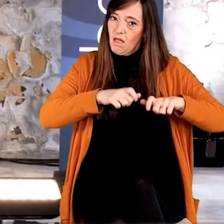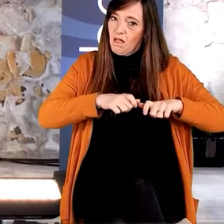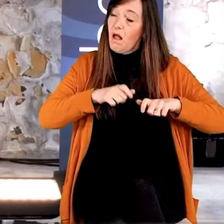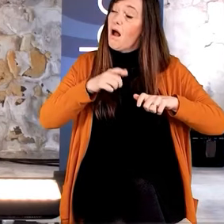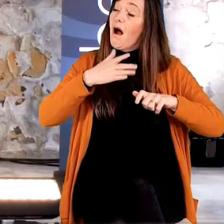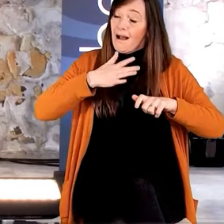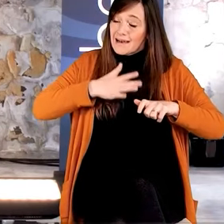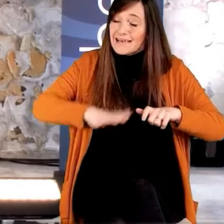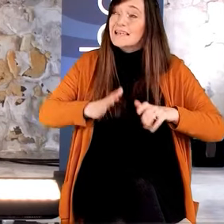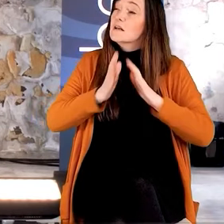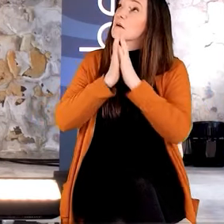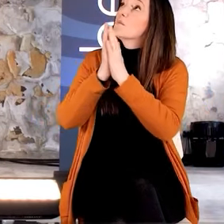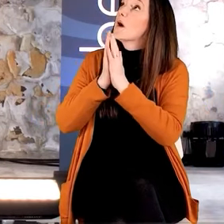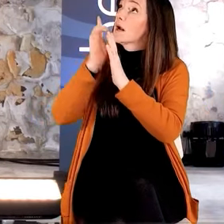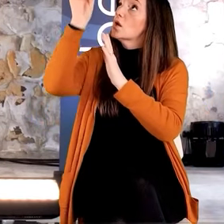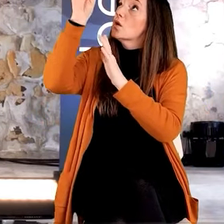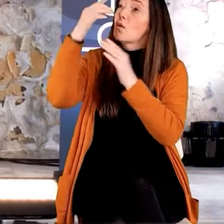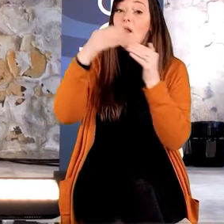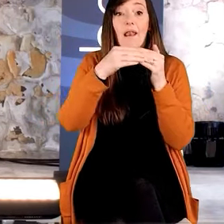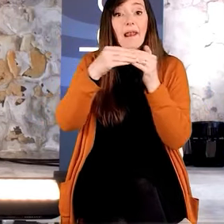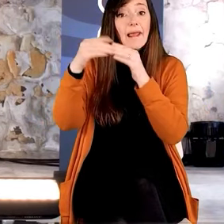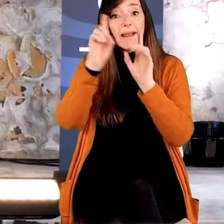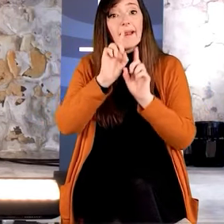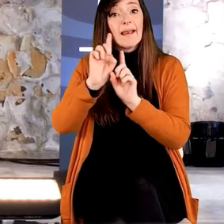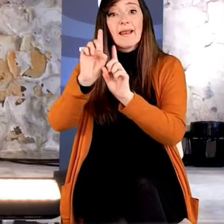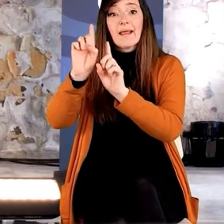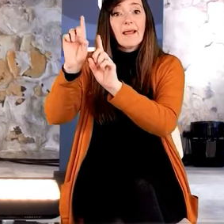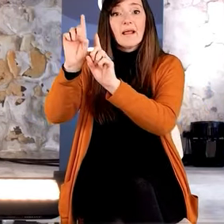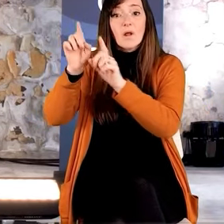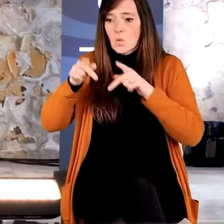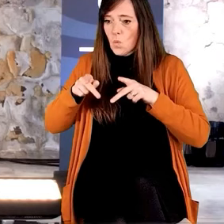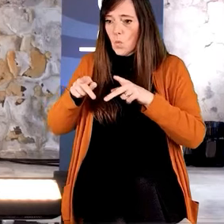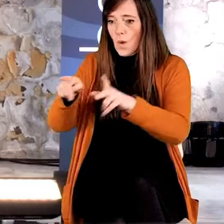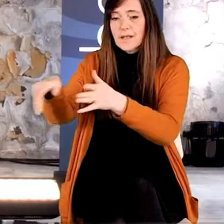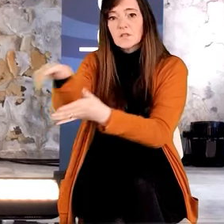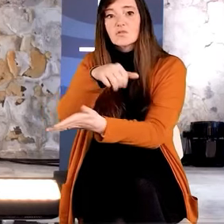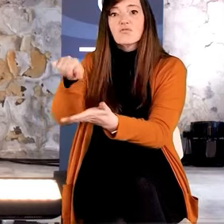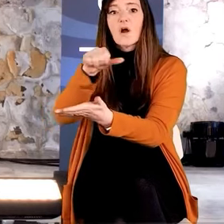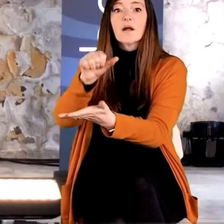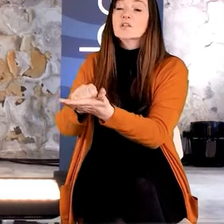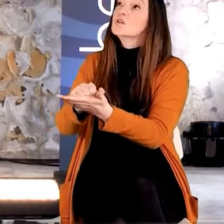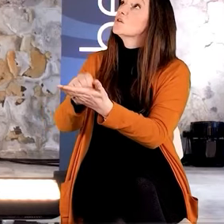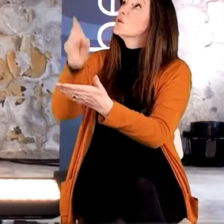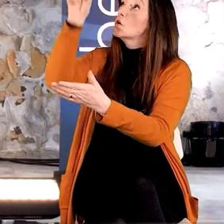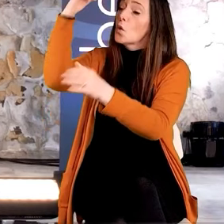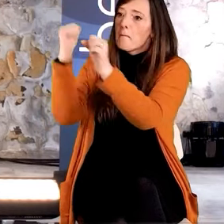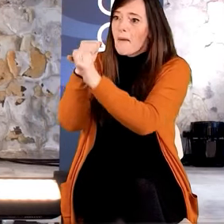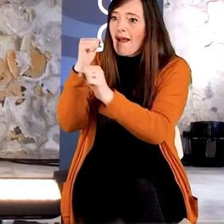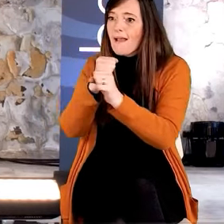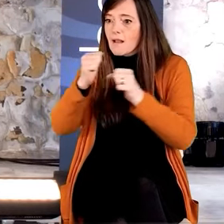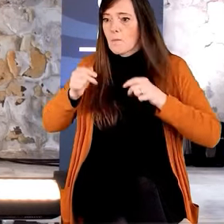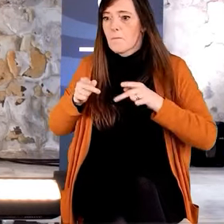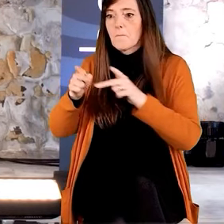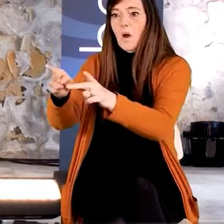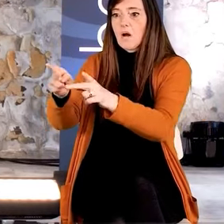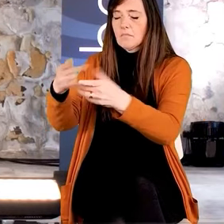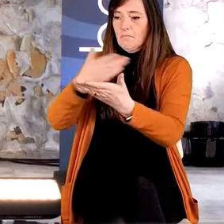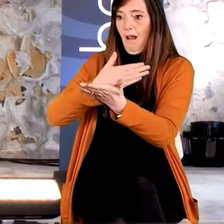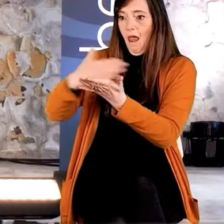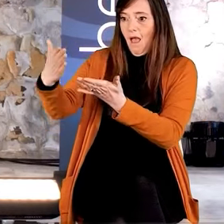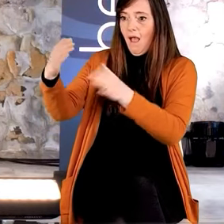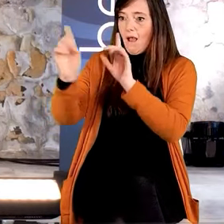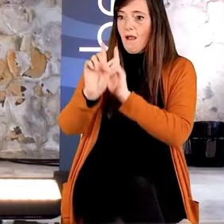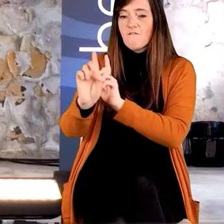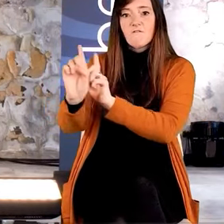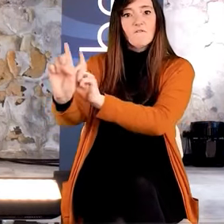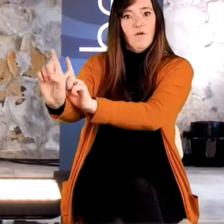that you'll lead me in ways of righteousness. Make your way straight before me that I may do